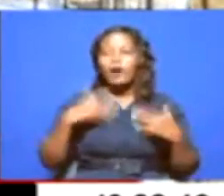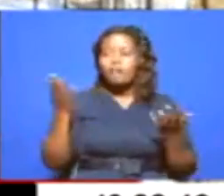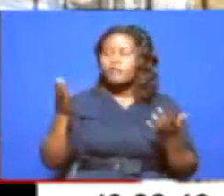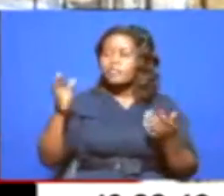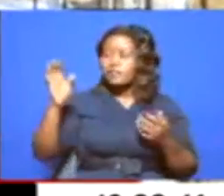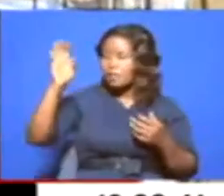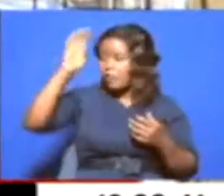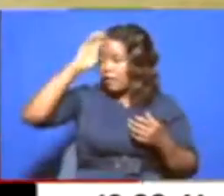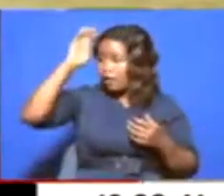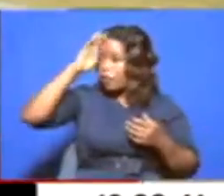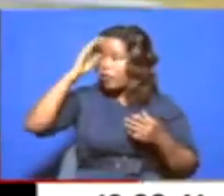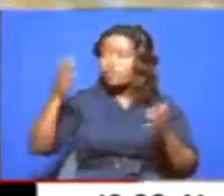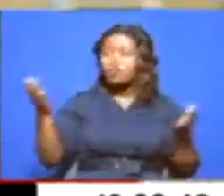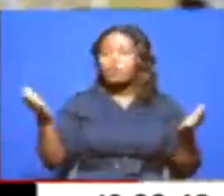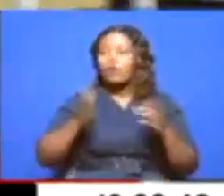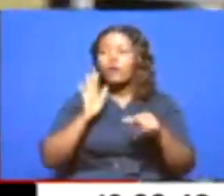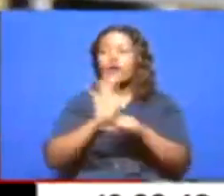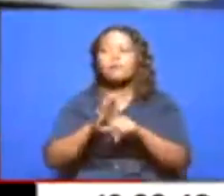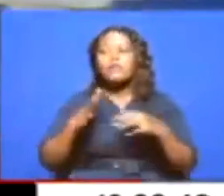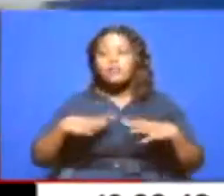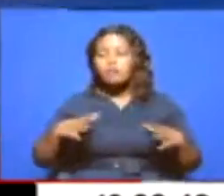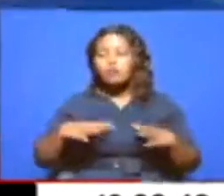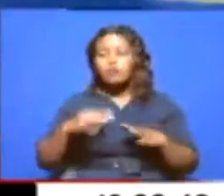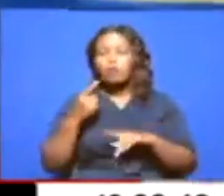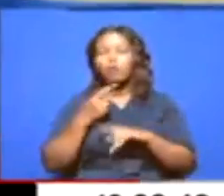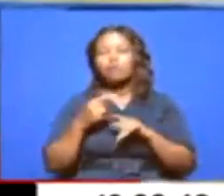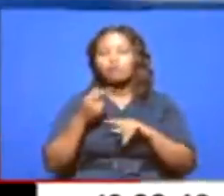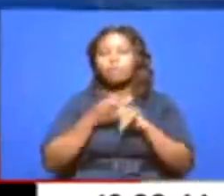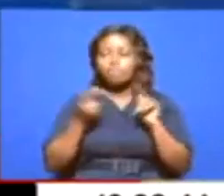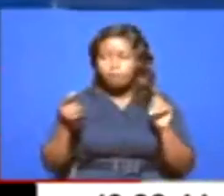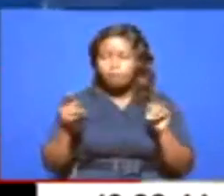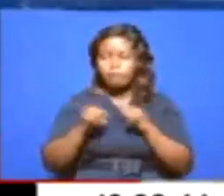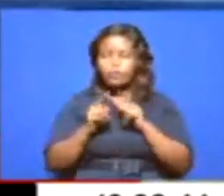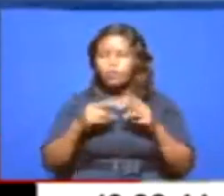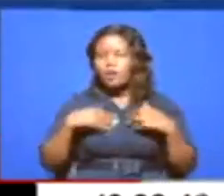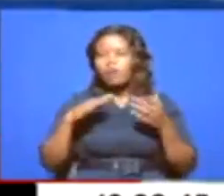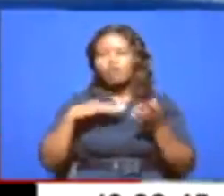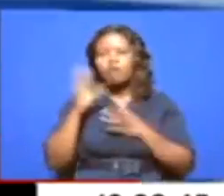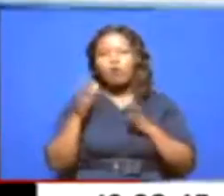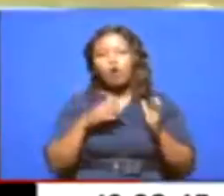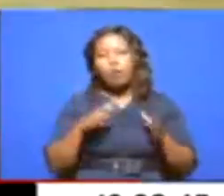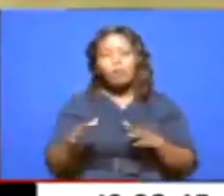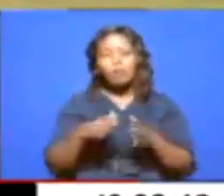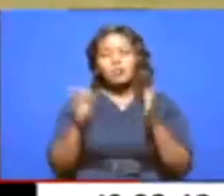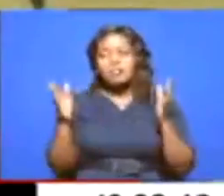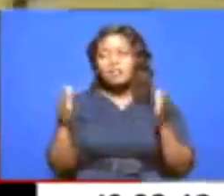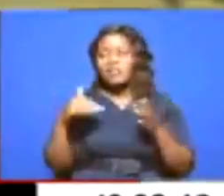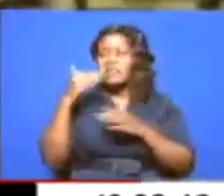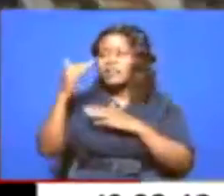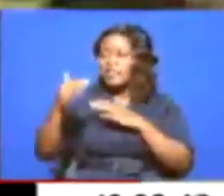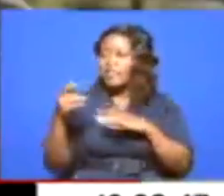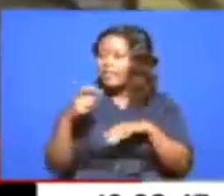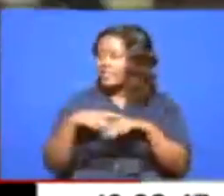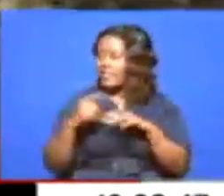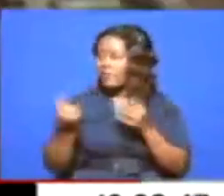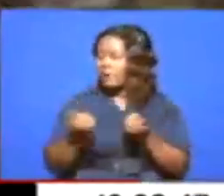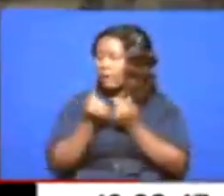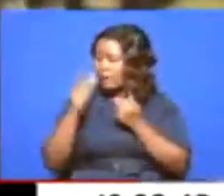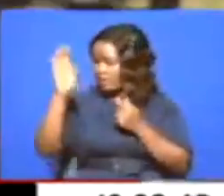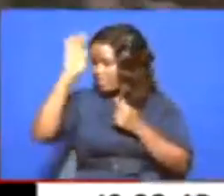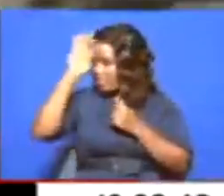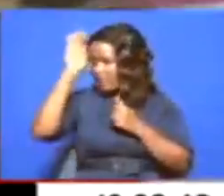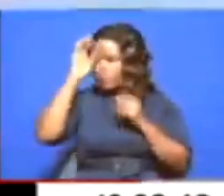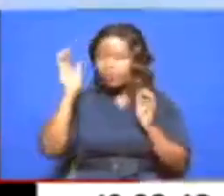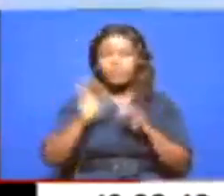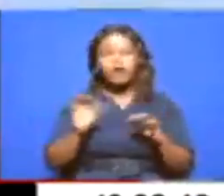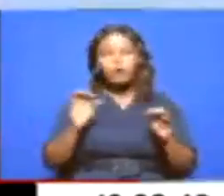of these athletes come from, and give them opportunity also. So next time it might not be in Eldoret, it's going to be a different place also, to encourage